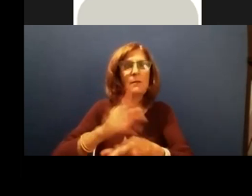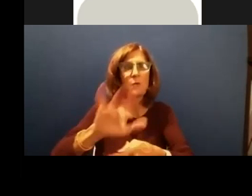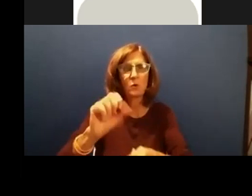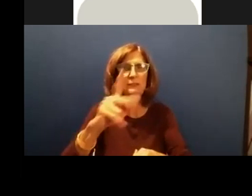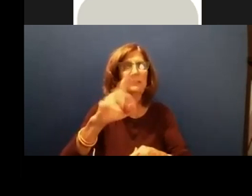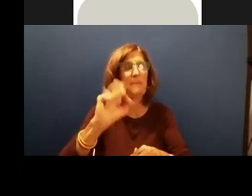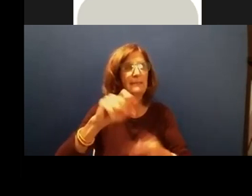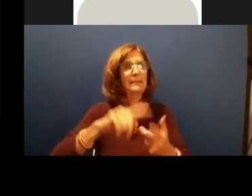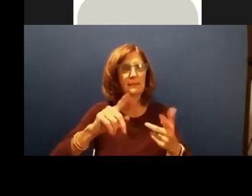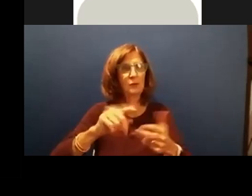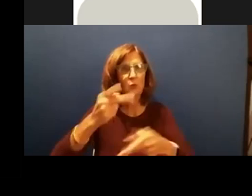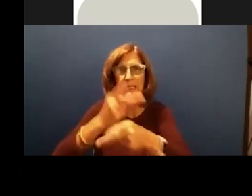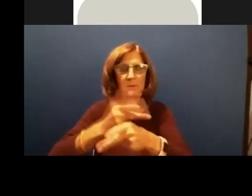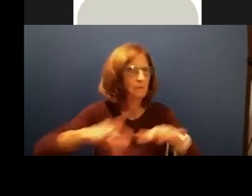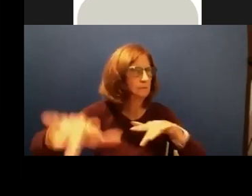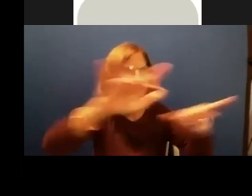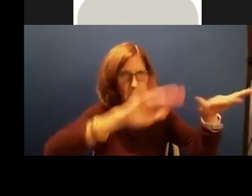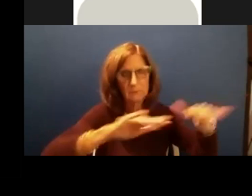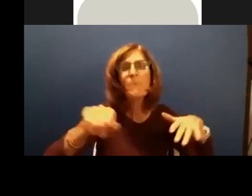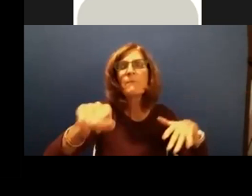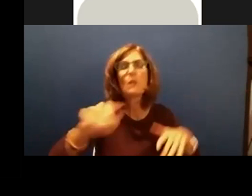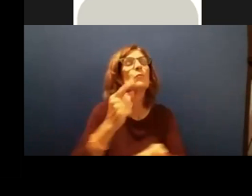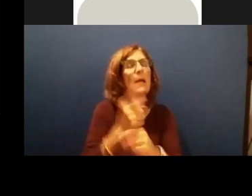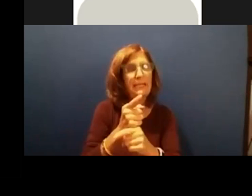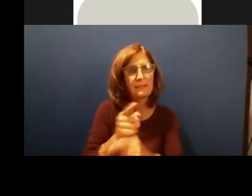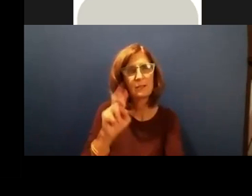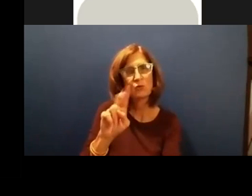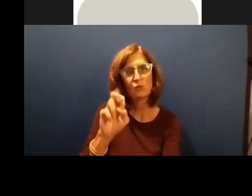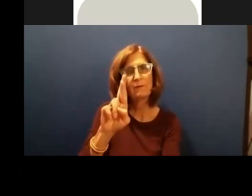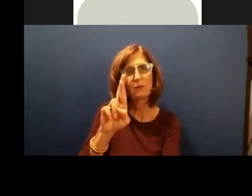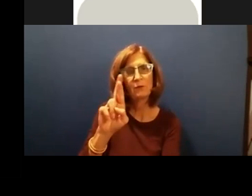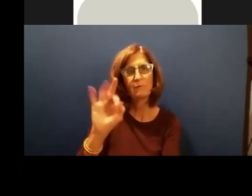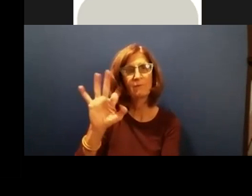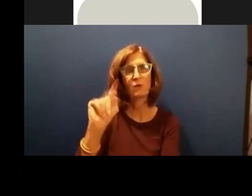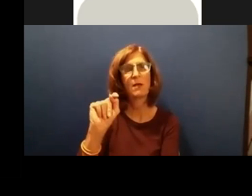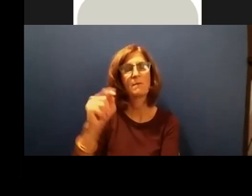Works. Yeah, in the South Shore Riverfront Park, that's right.